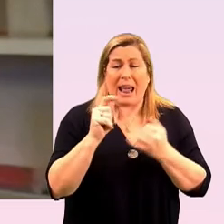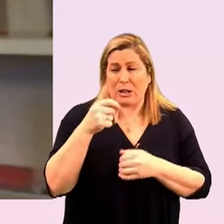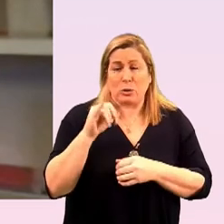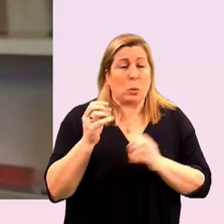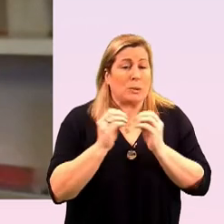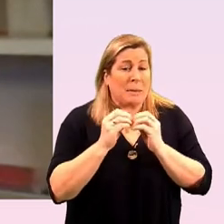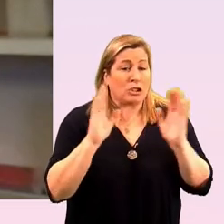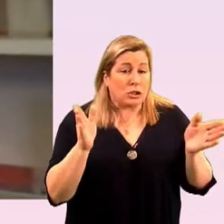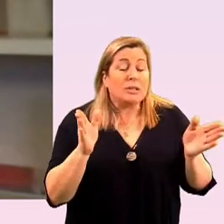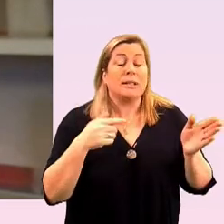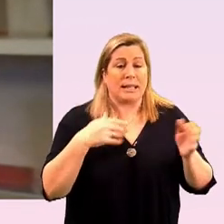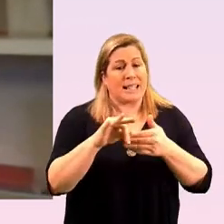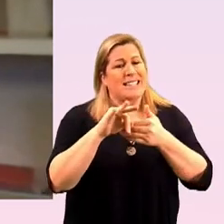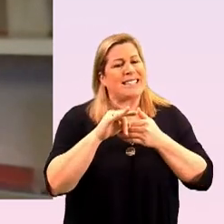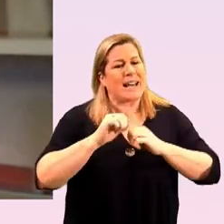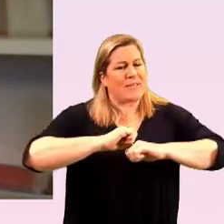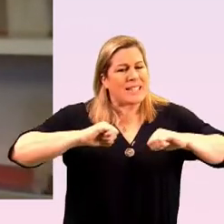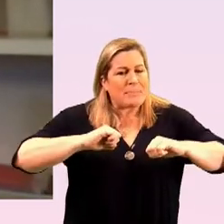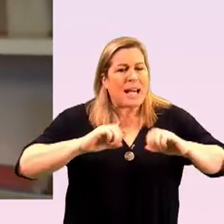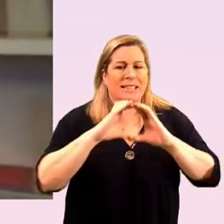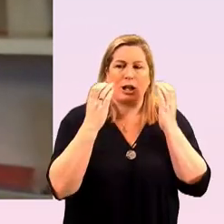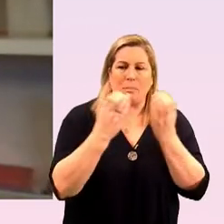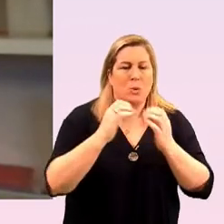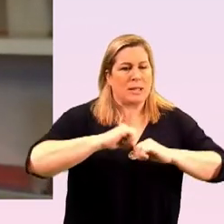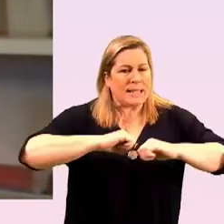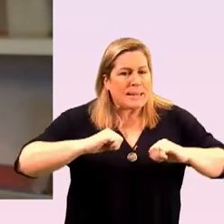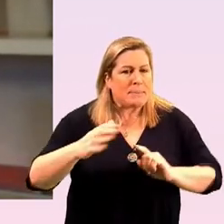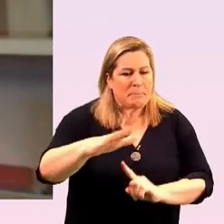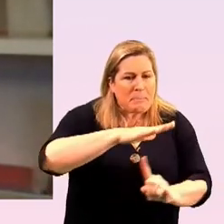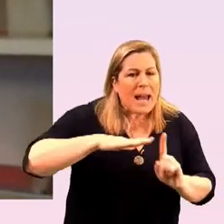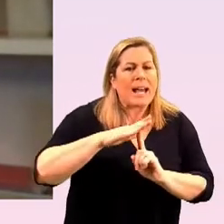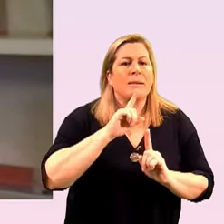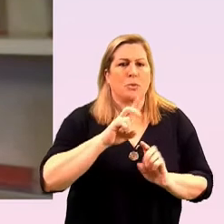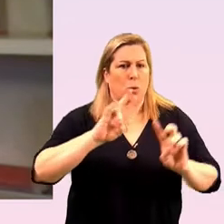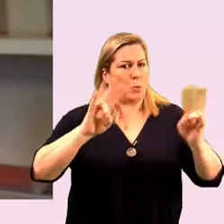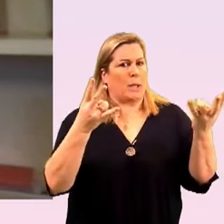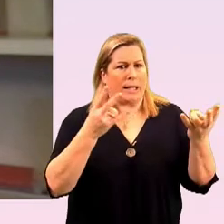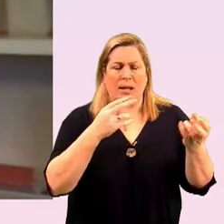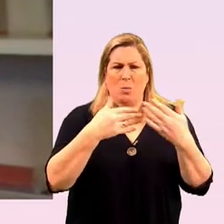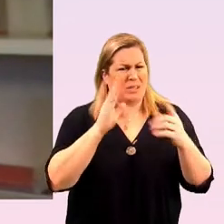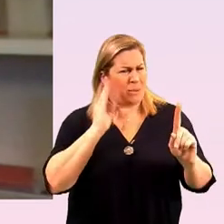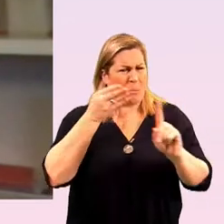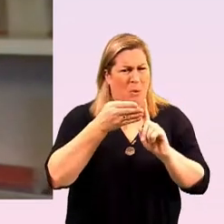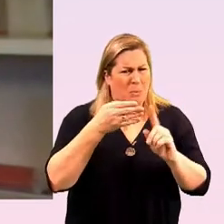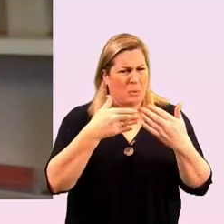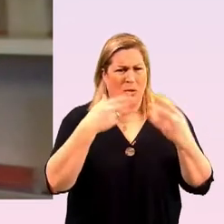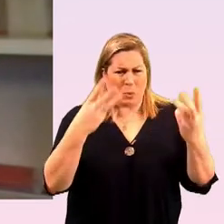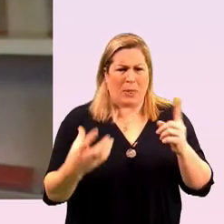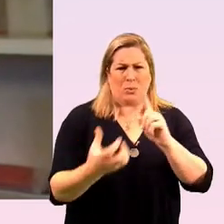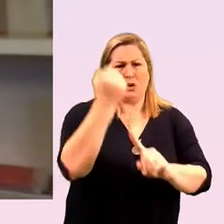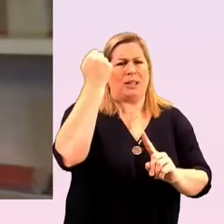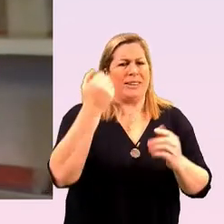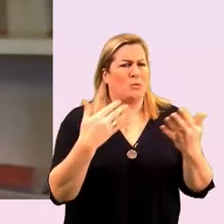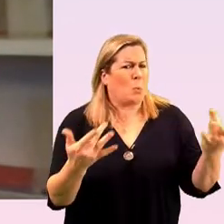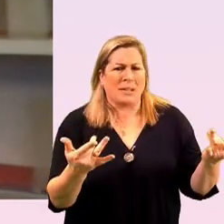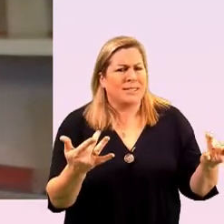that safe space, a community space, but quickly you get onto, well, what's your purpose? What do you want to achieve?